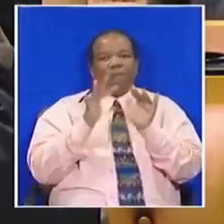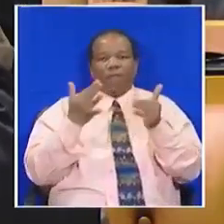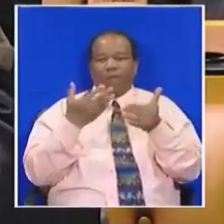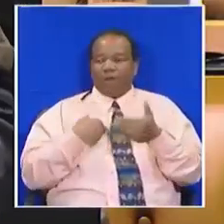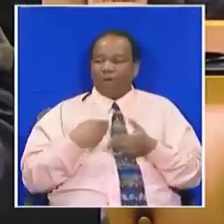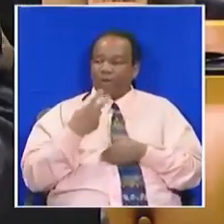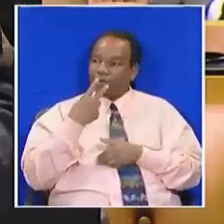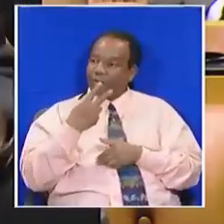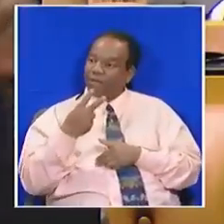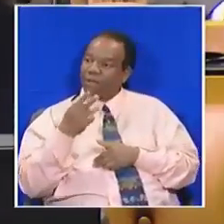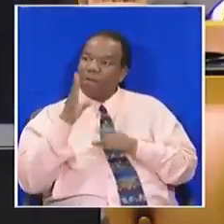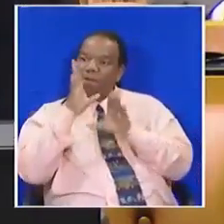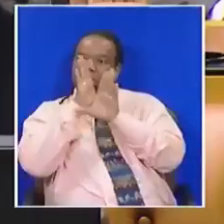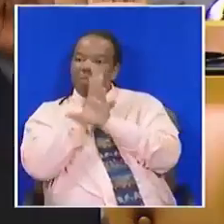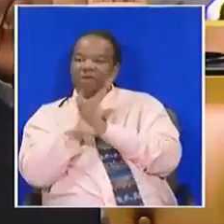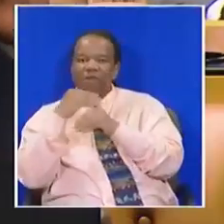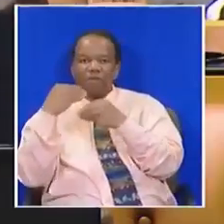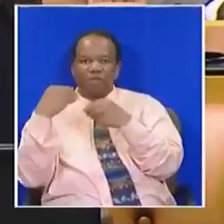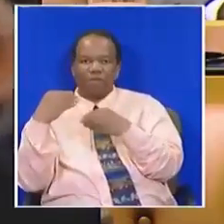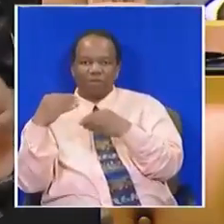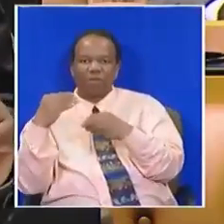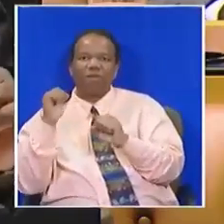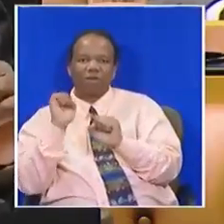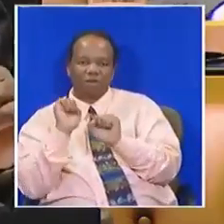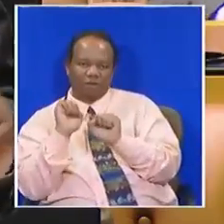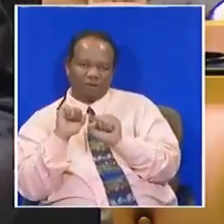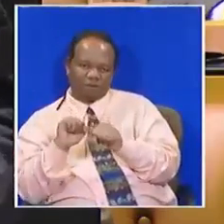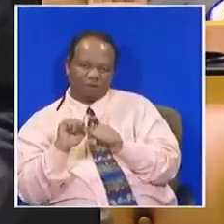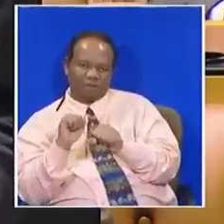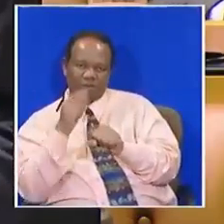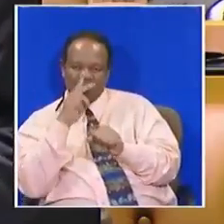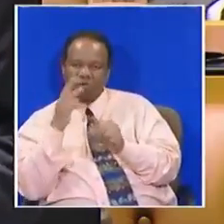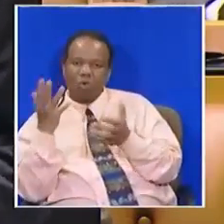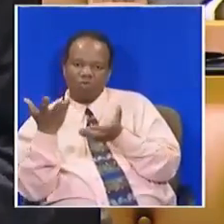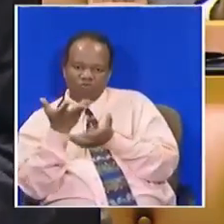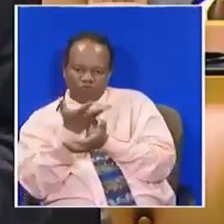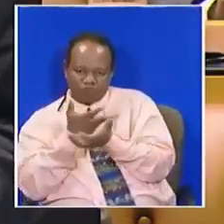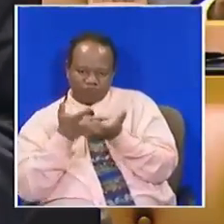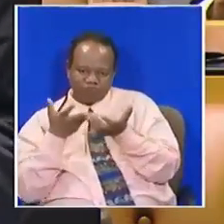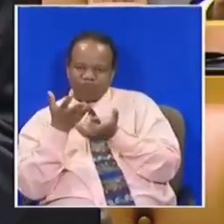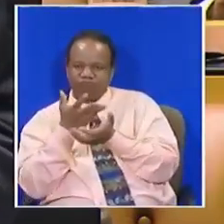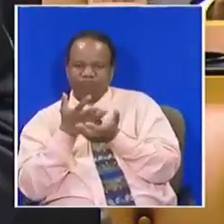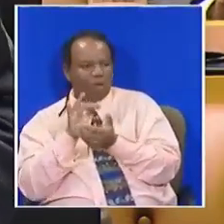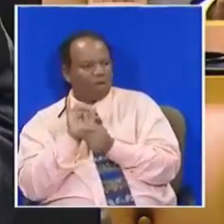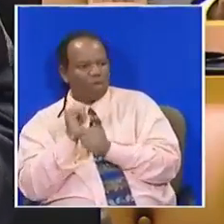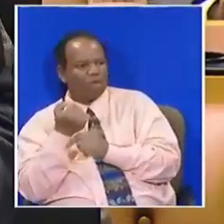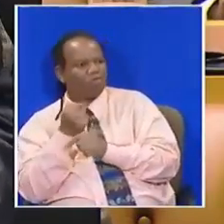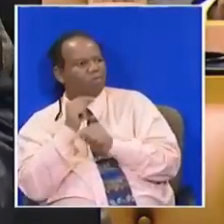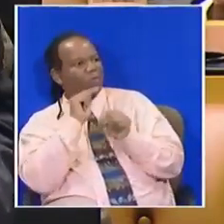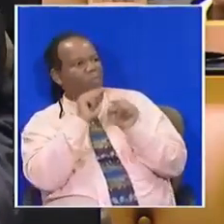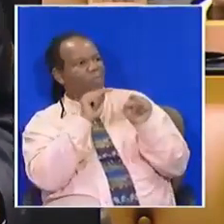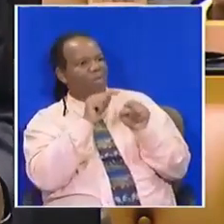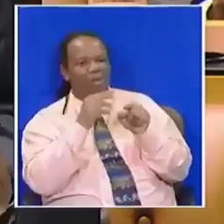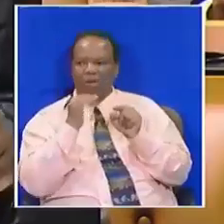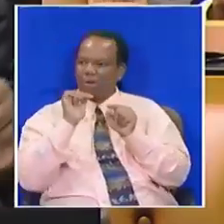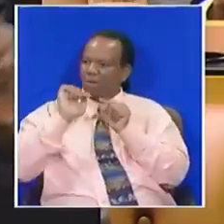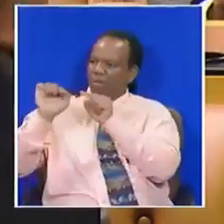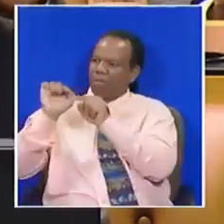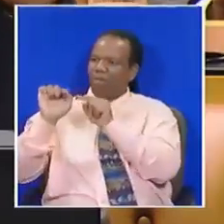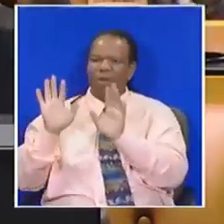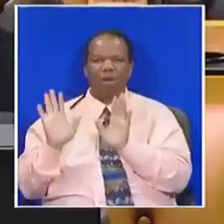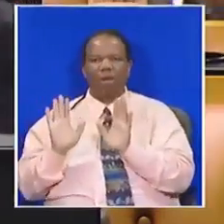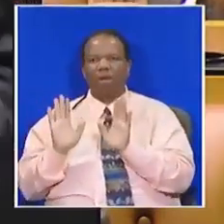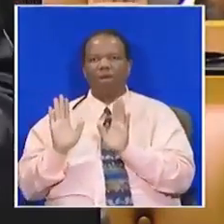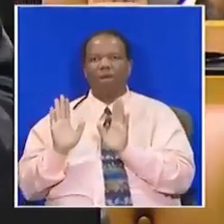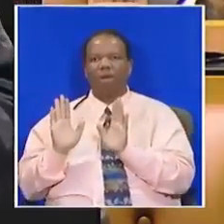has recognized, is that we need to get together rather than point fingers. Rather than point fingers,